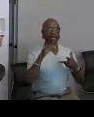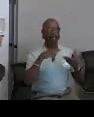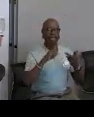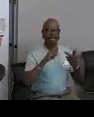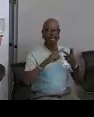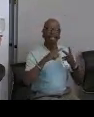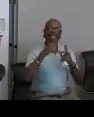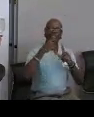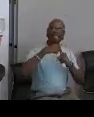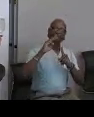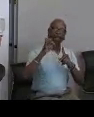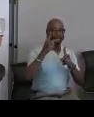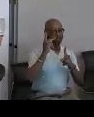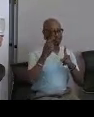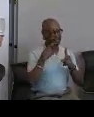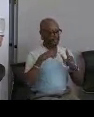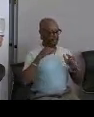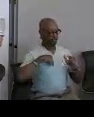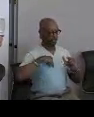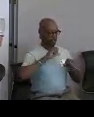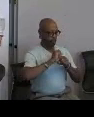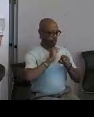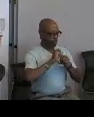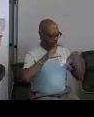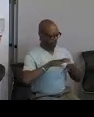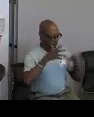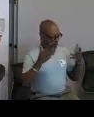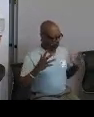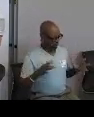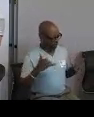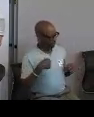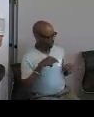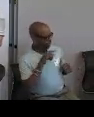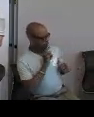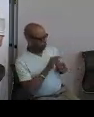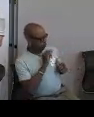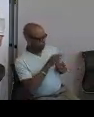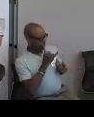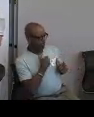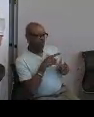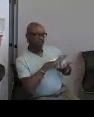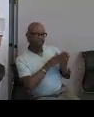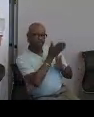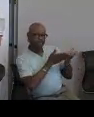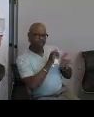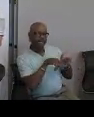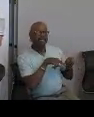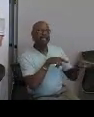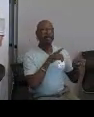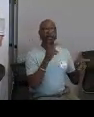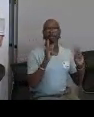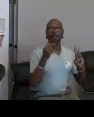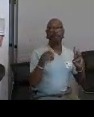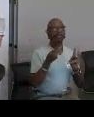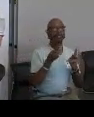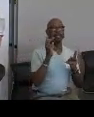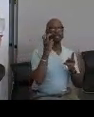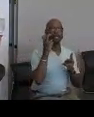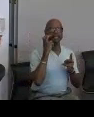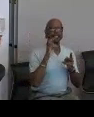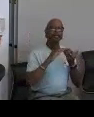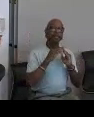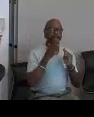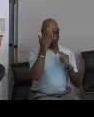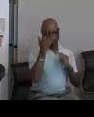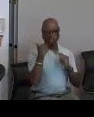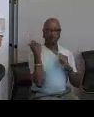the quality of work that can be done and thinking like, hey, I really want to be part of that. And I also want people in our blind community to know that we